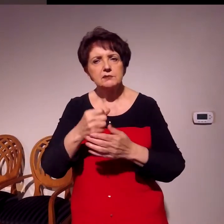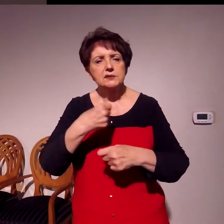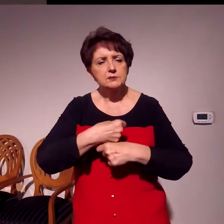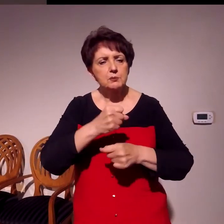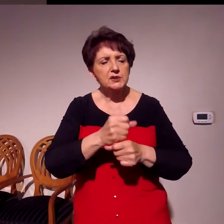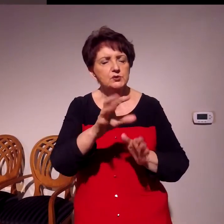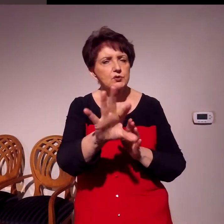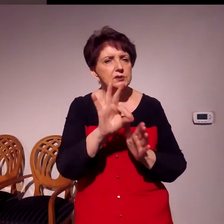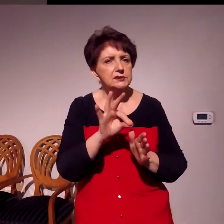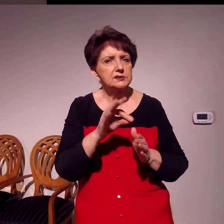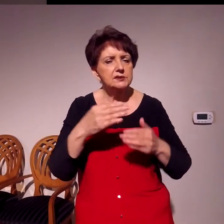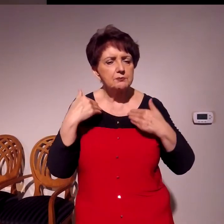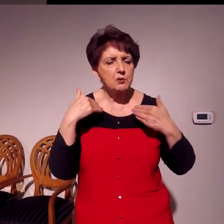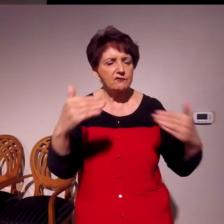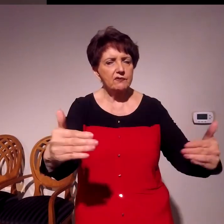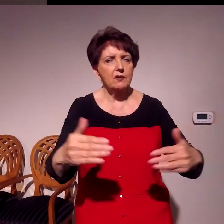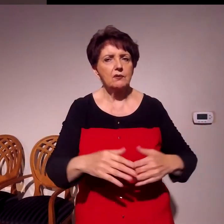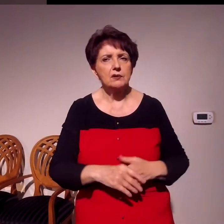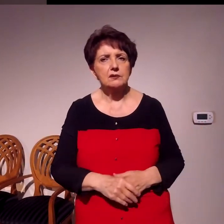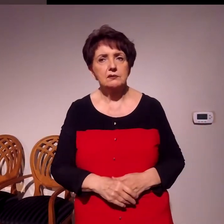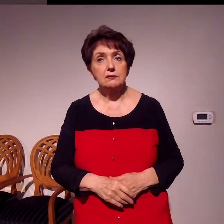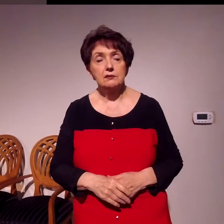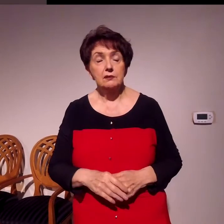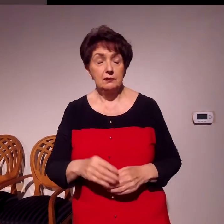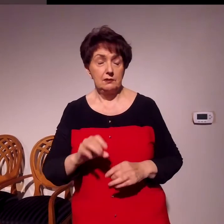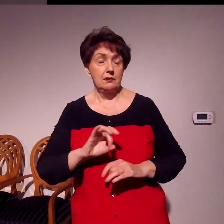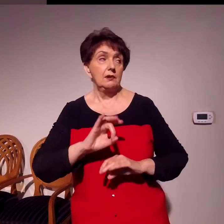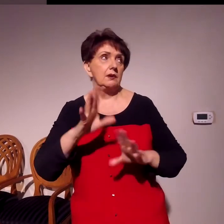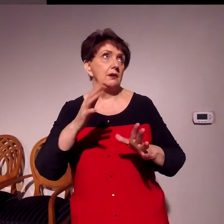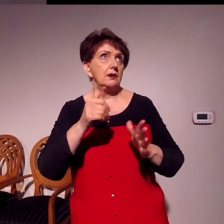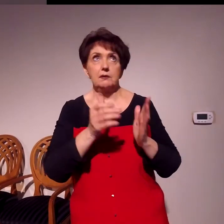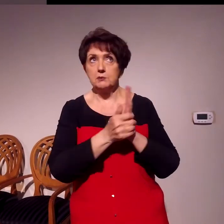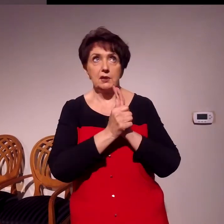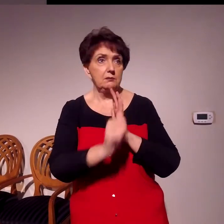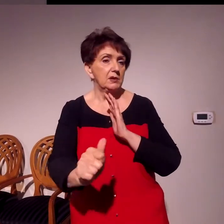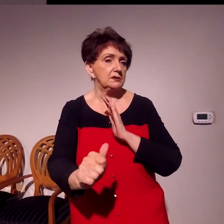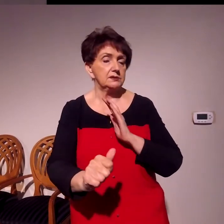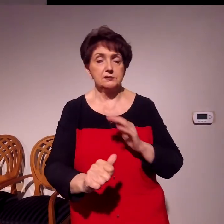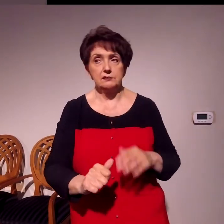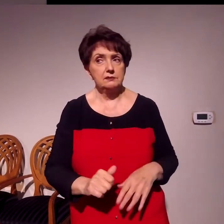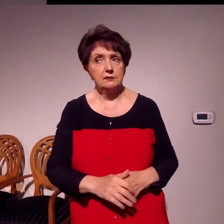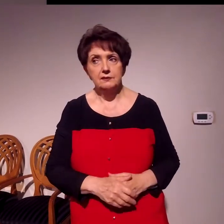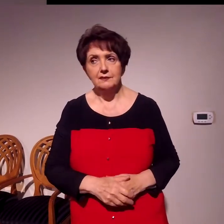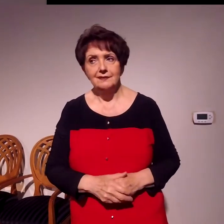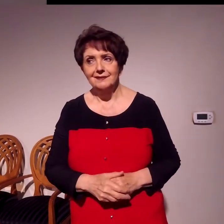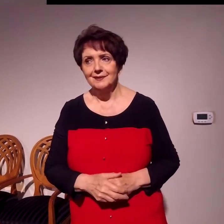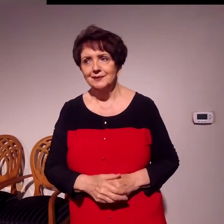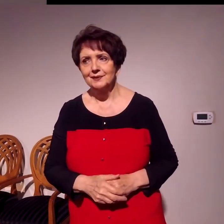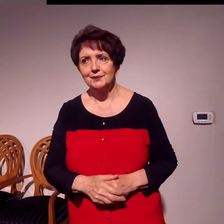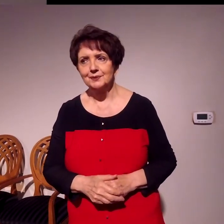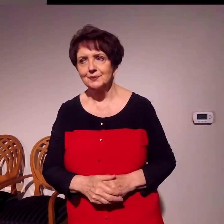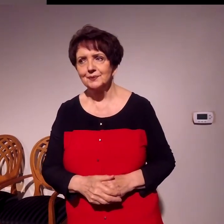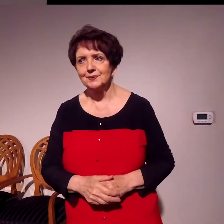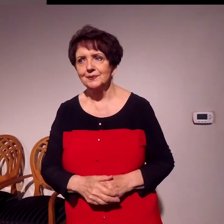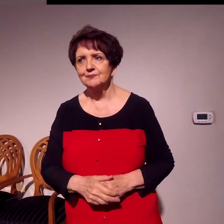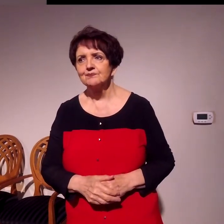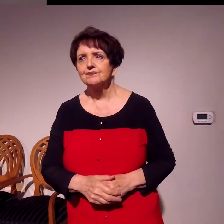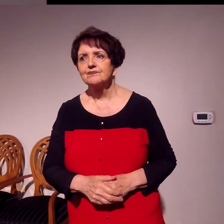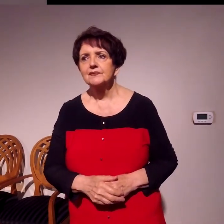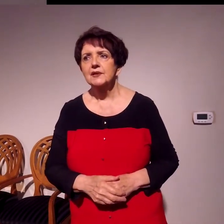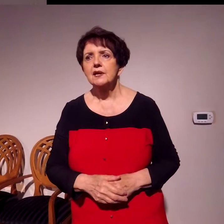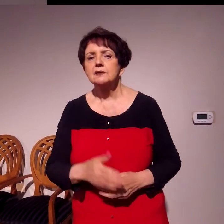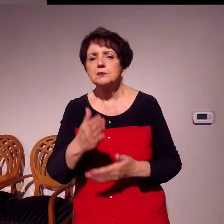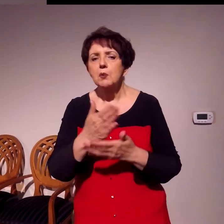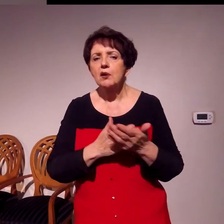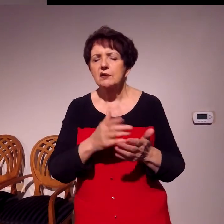So because clearly I do not have mastery in this, so this is part of the law of accountability that he talks